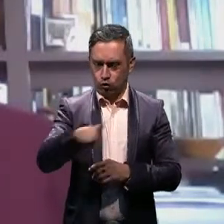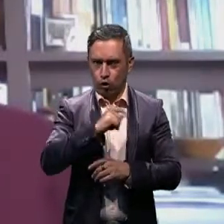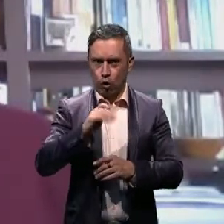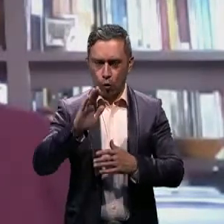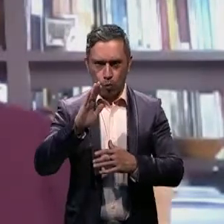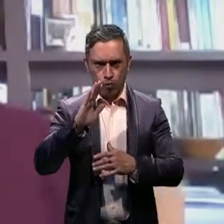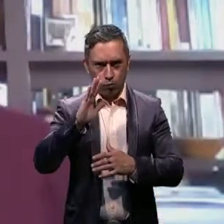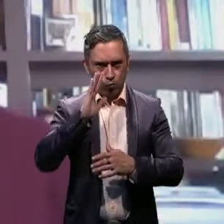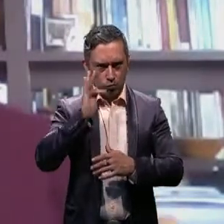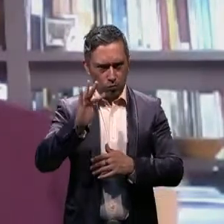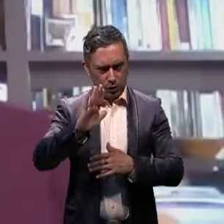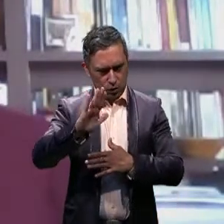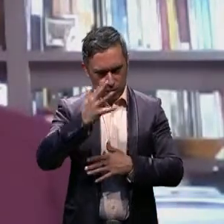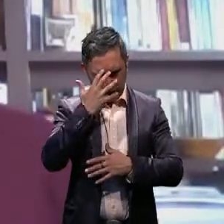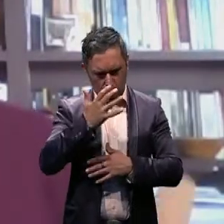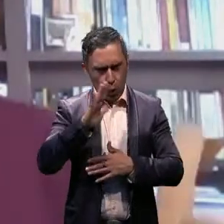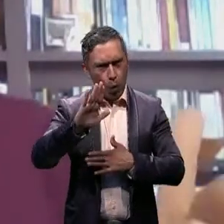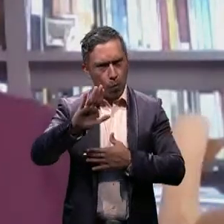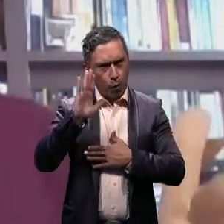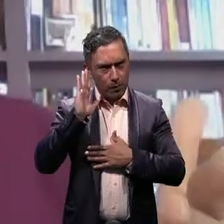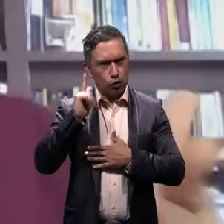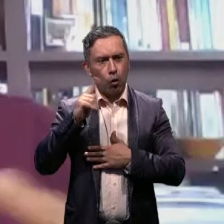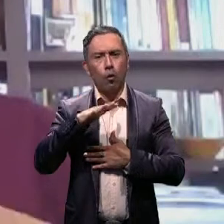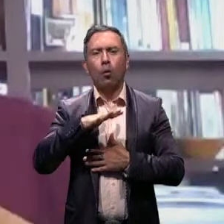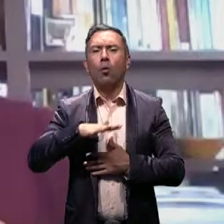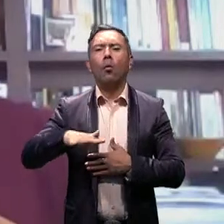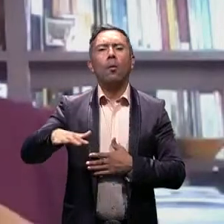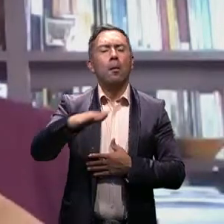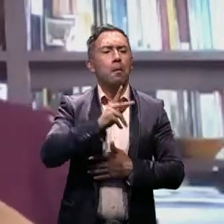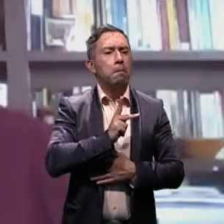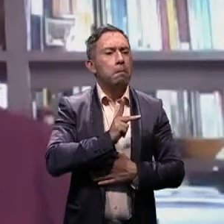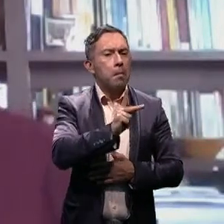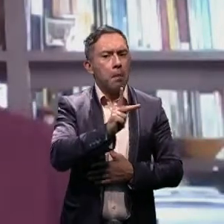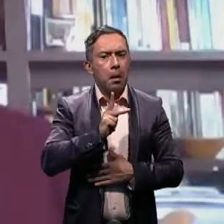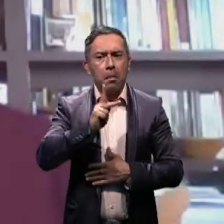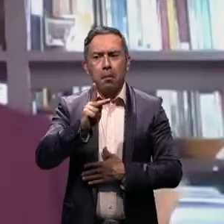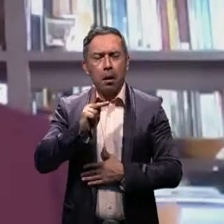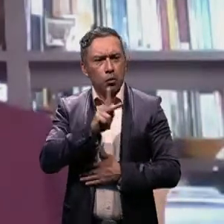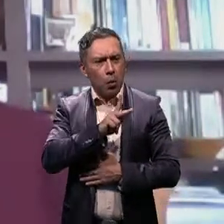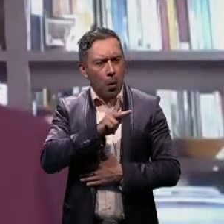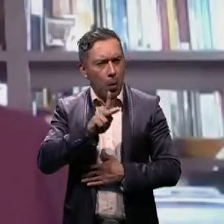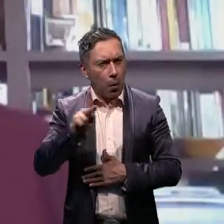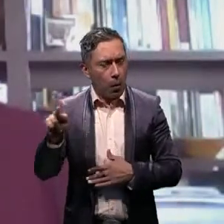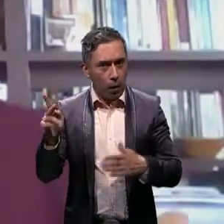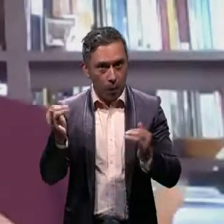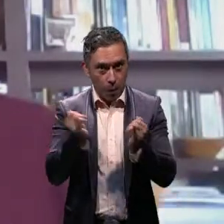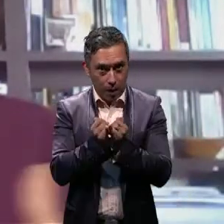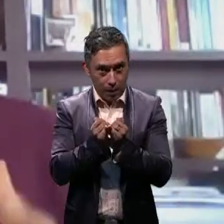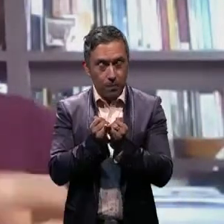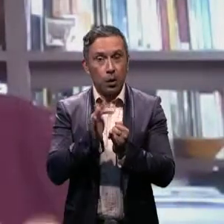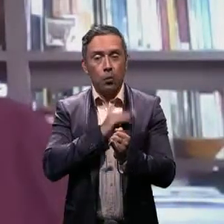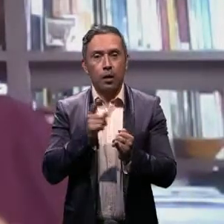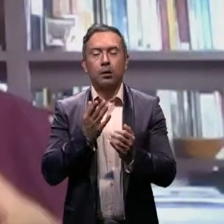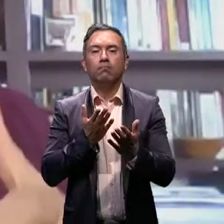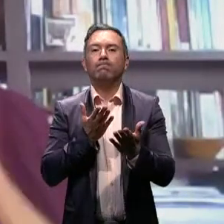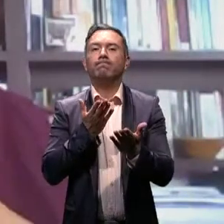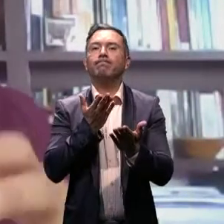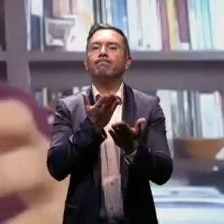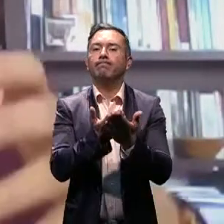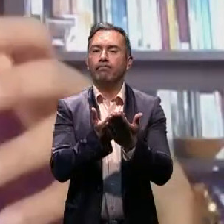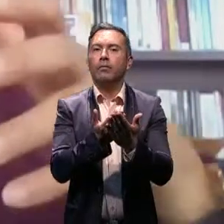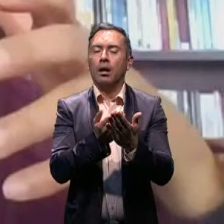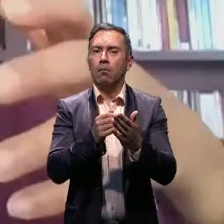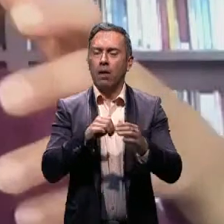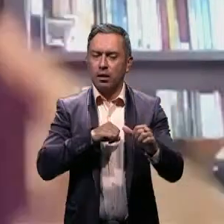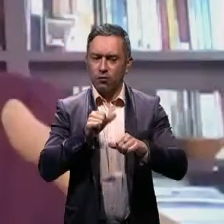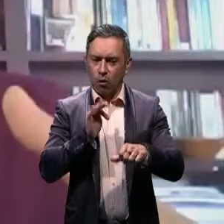to create a collective commitment. A collective commitment not only to drive these actions that